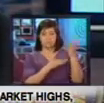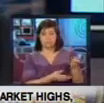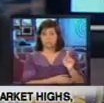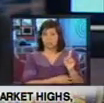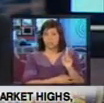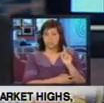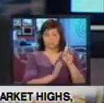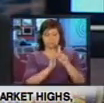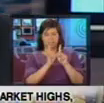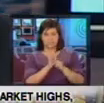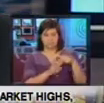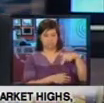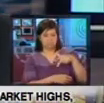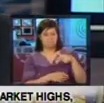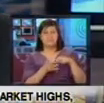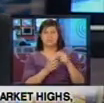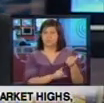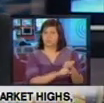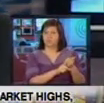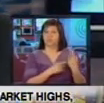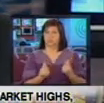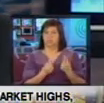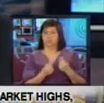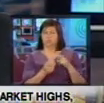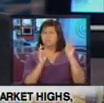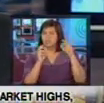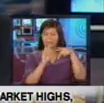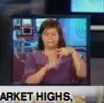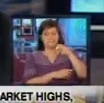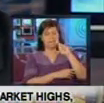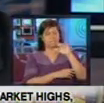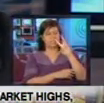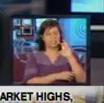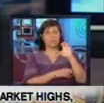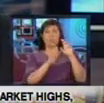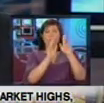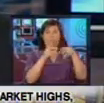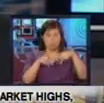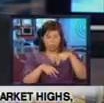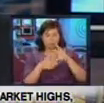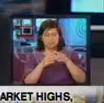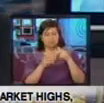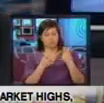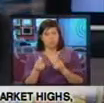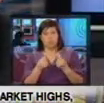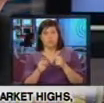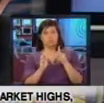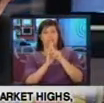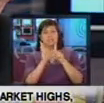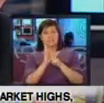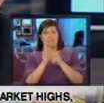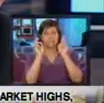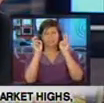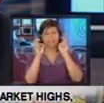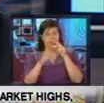actually a policy wonk. In fact, it's policy what? Wonk. Wonk, somebody who's into policy, who would who would look